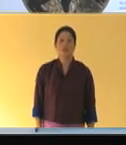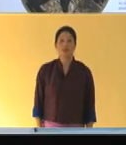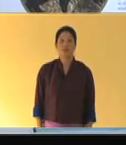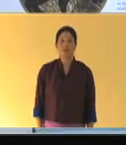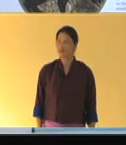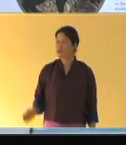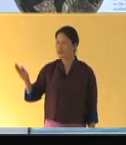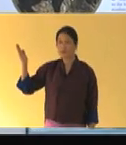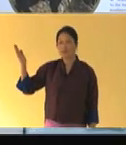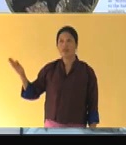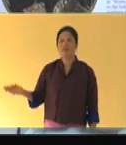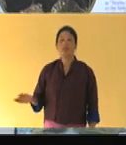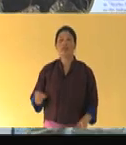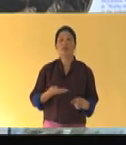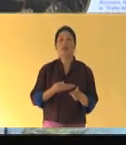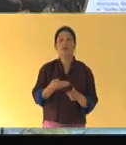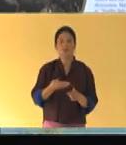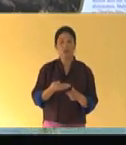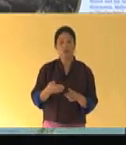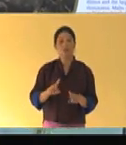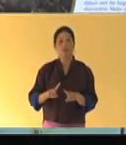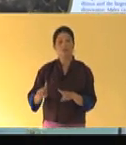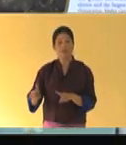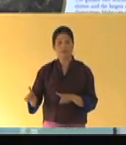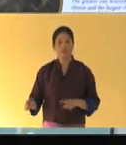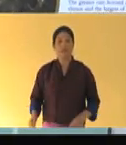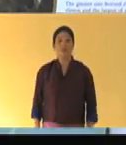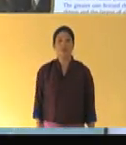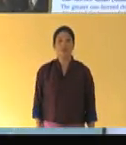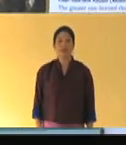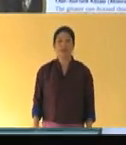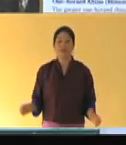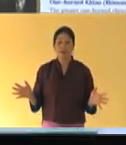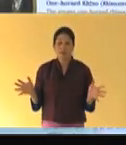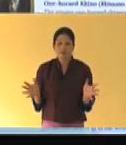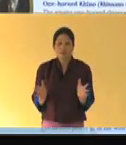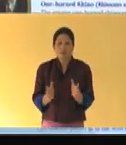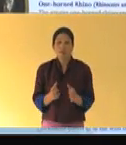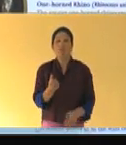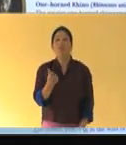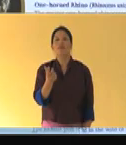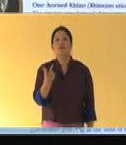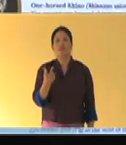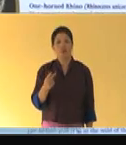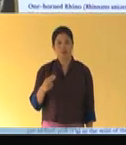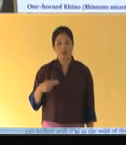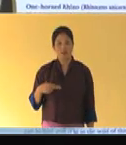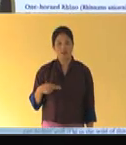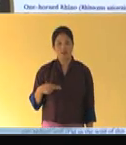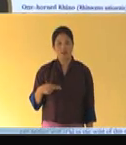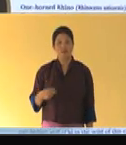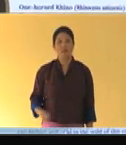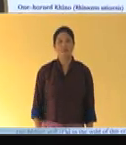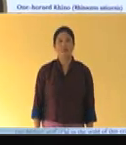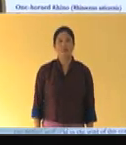mammals. For example, like pygmy hawk and red panda, which are very elusive and rarely spotted. So